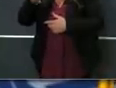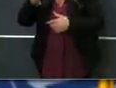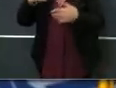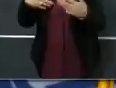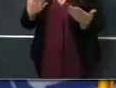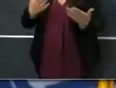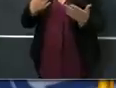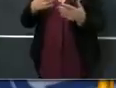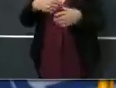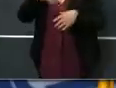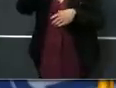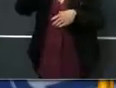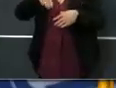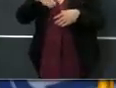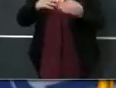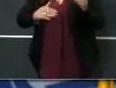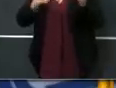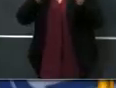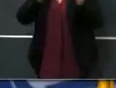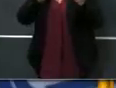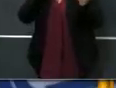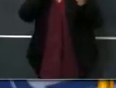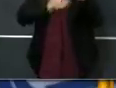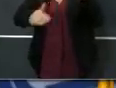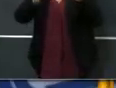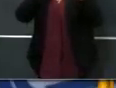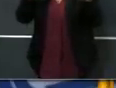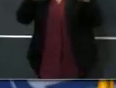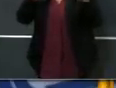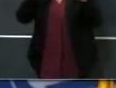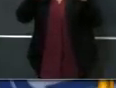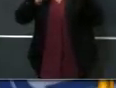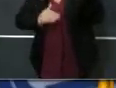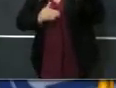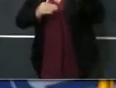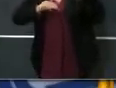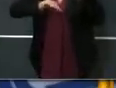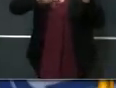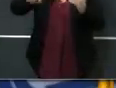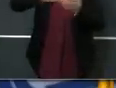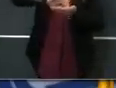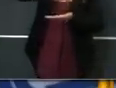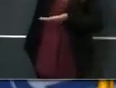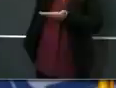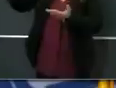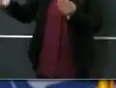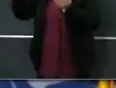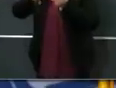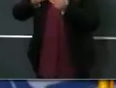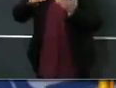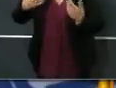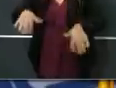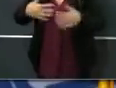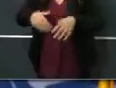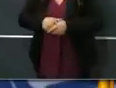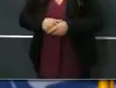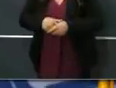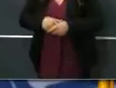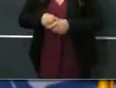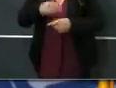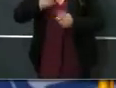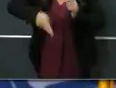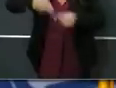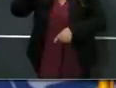resulted in an unequitable distribution of disease. We know that COVID also uniquely increases the risk for death